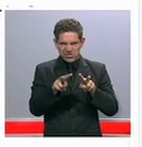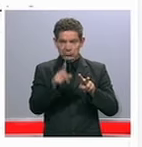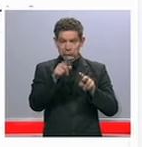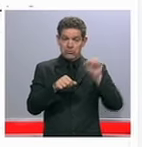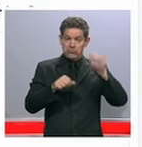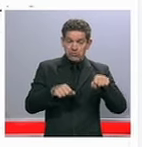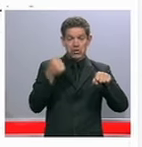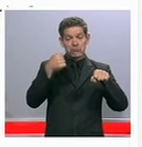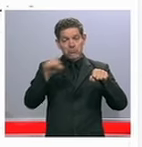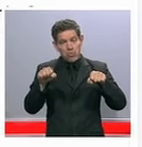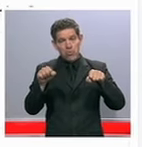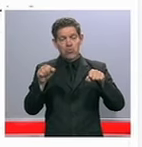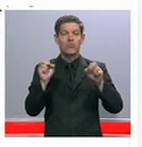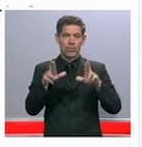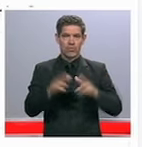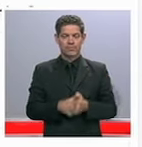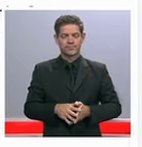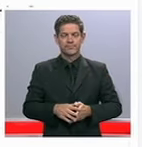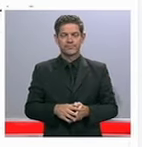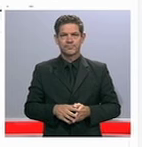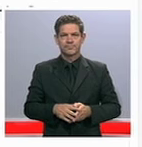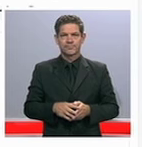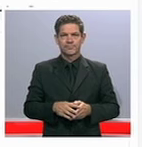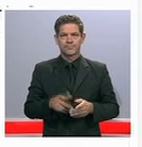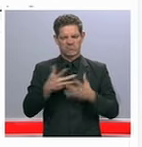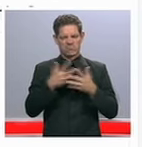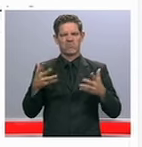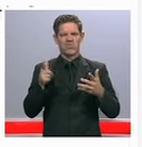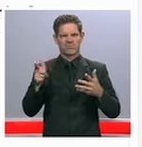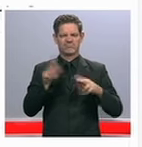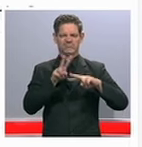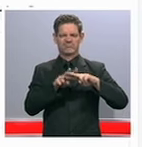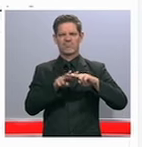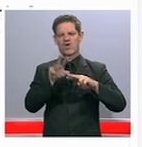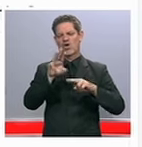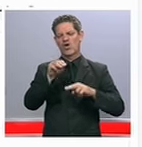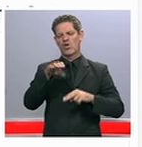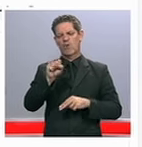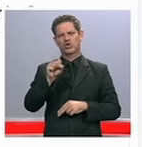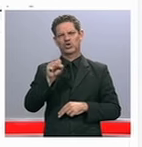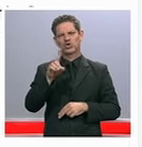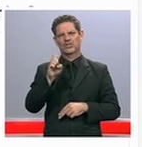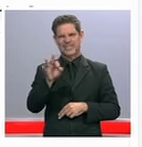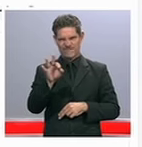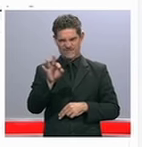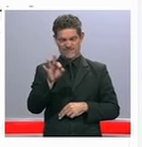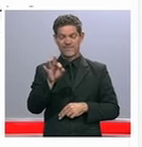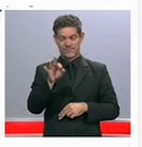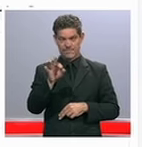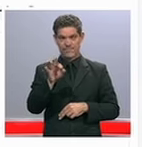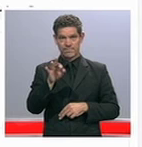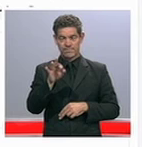our Twitter account. So no real surprise then that this is the one that was actually trending for the majority of today. It was